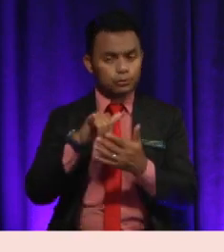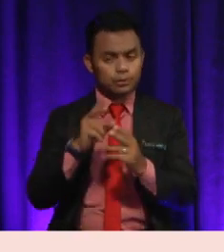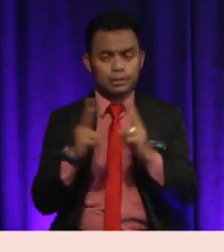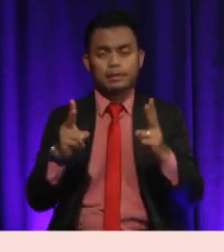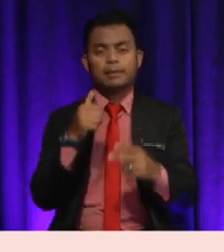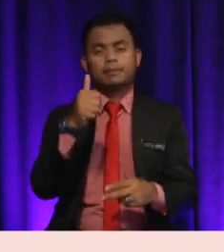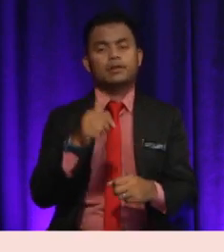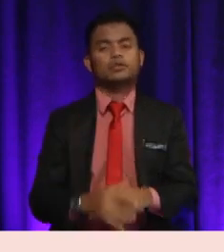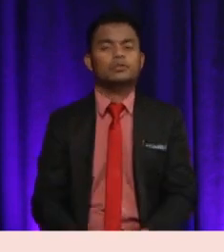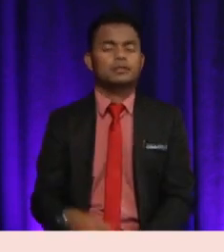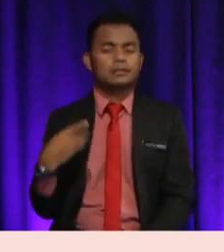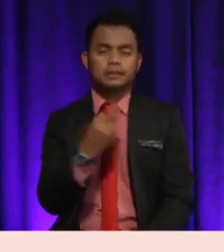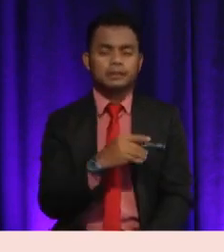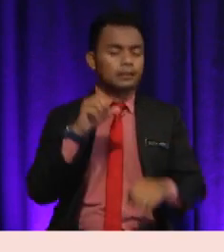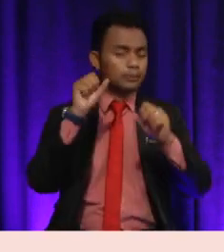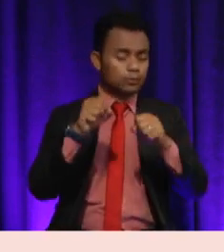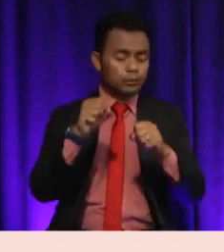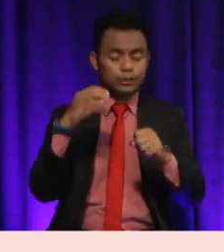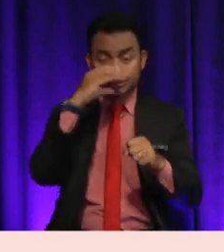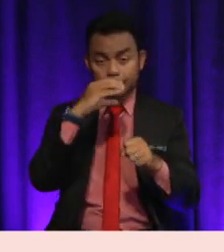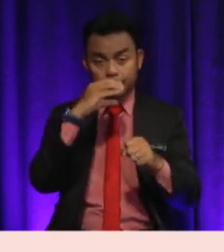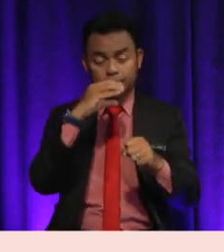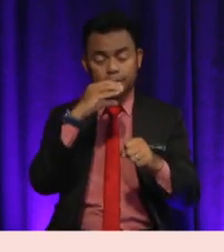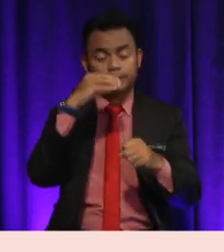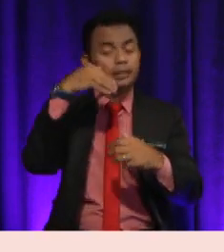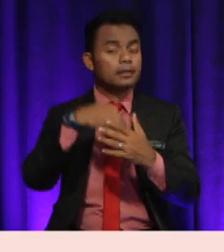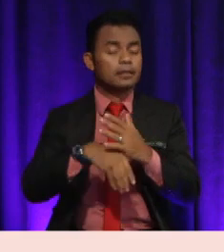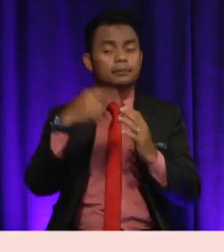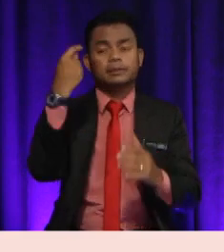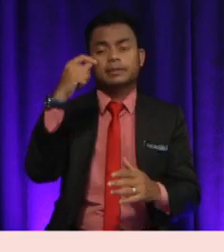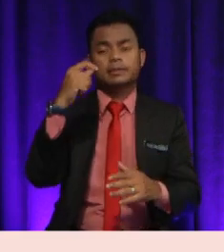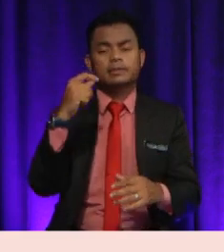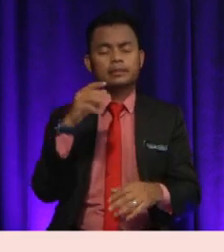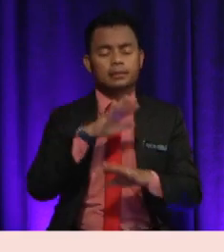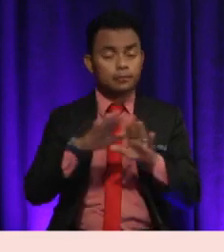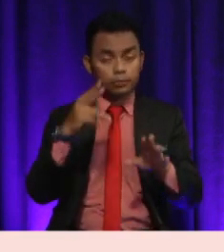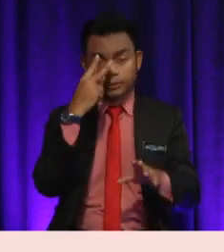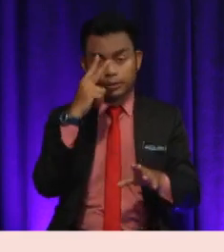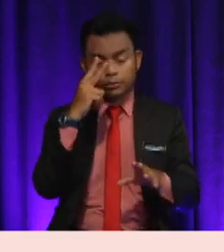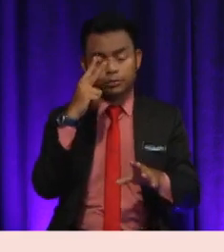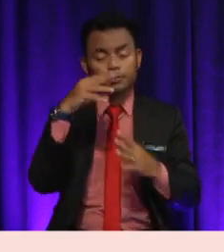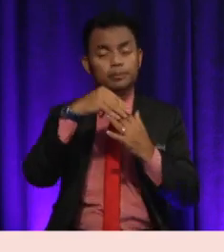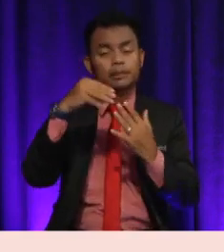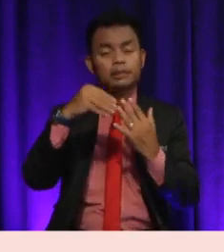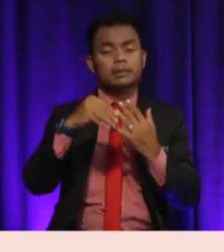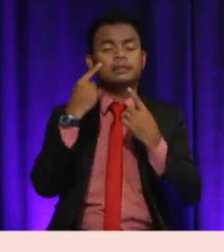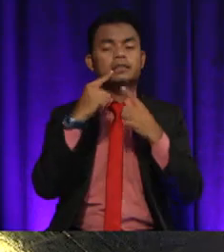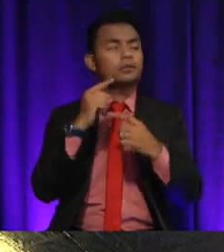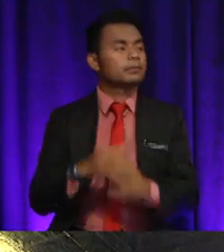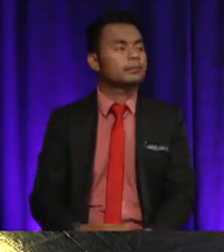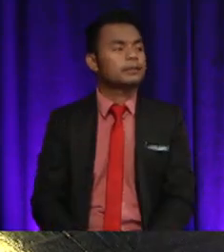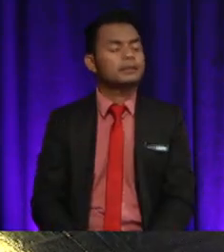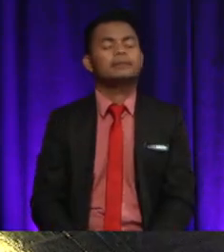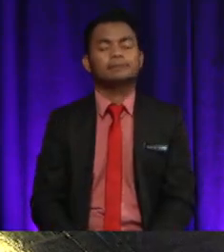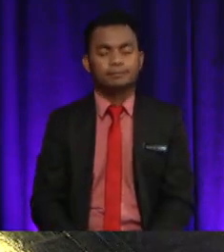to find the answer in the text first. Do not look at the answer options. Oh, so these are the tips, teacher.